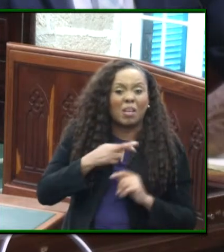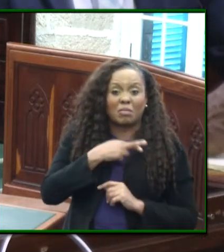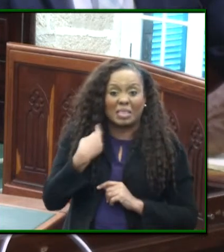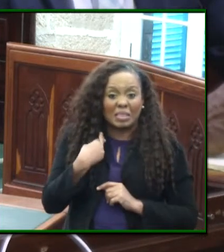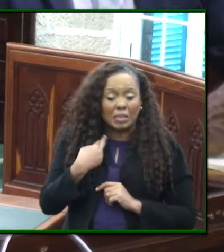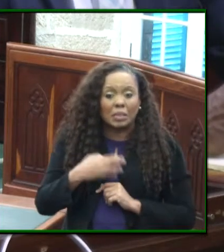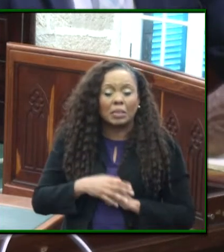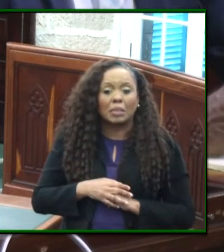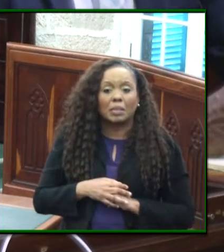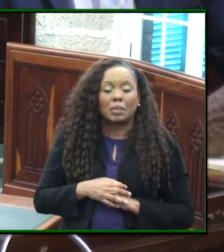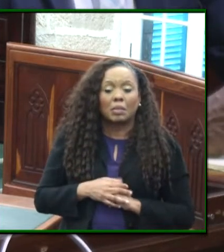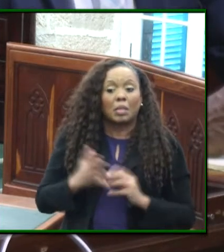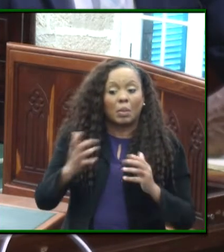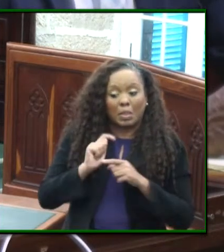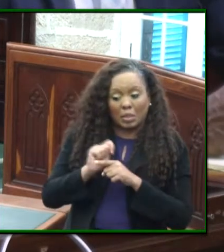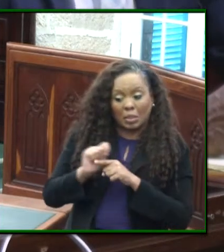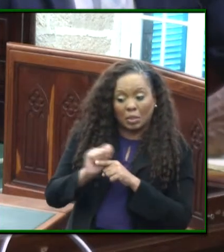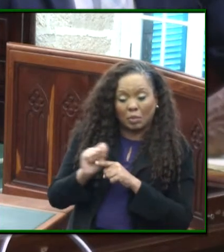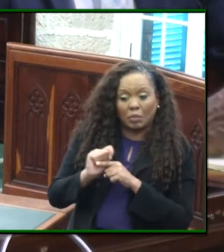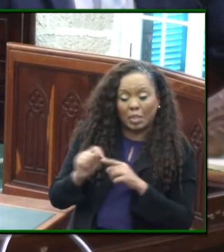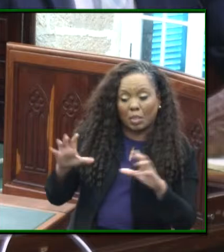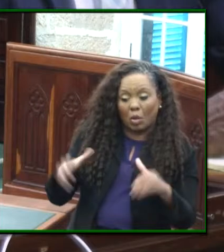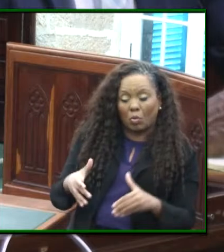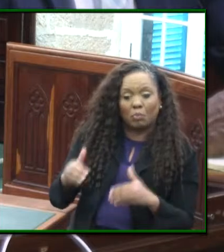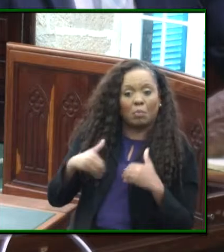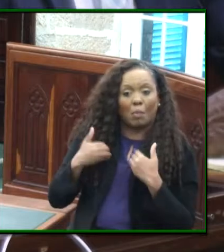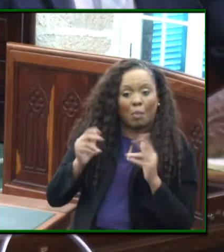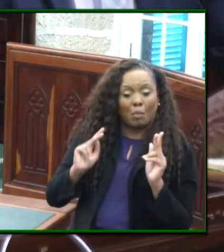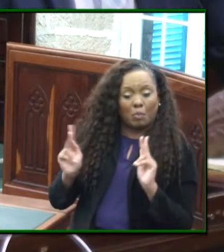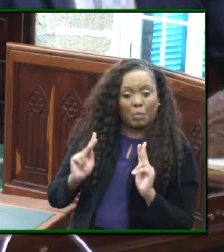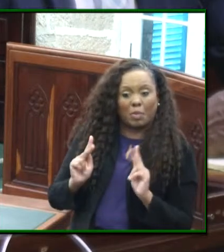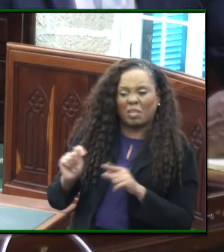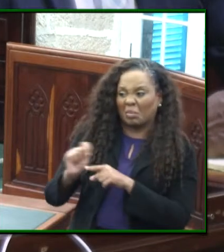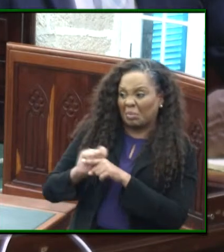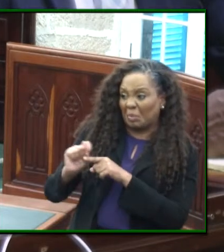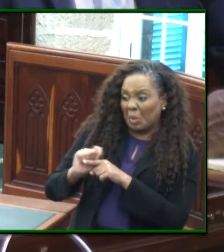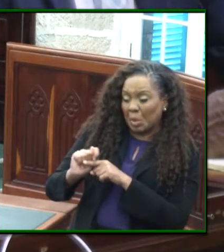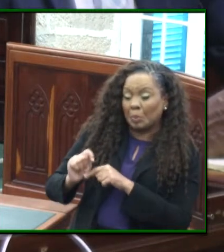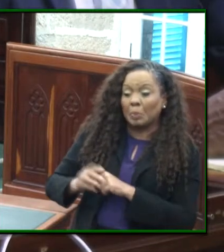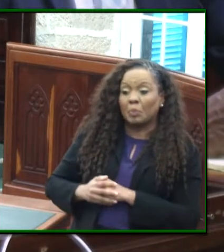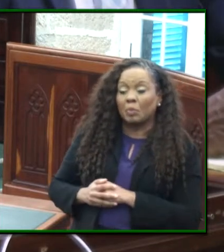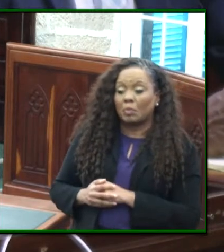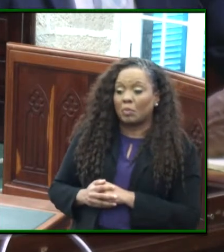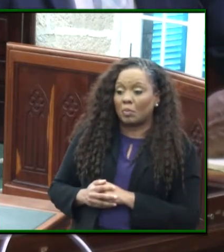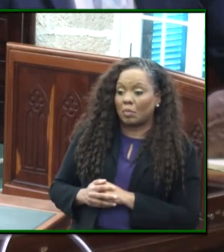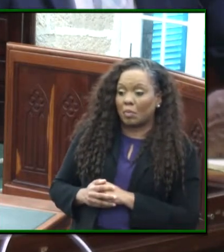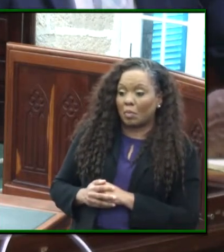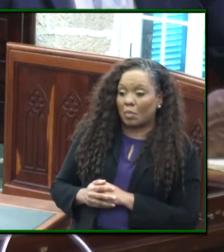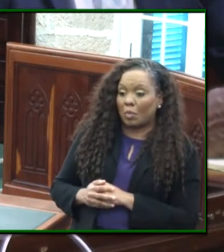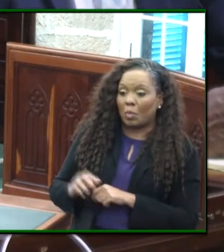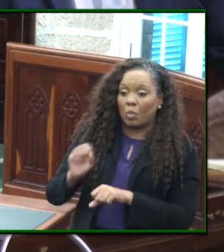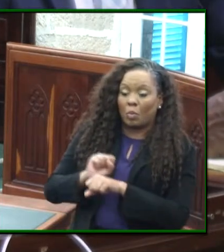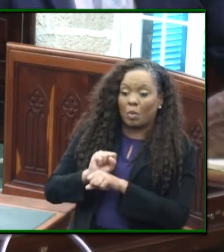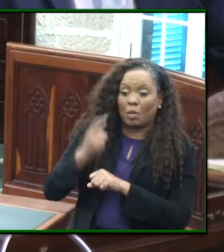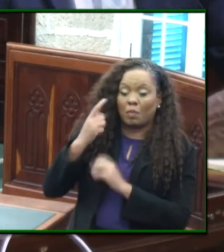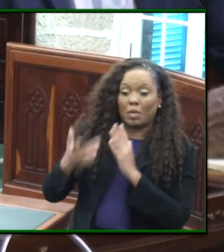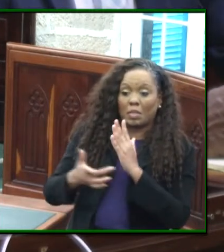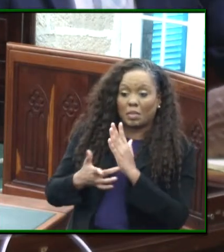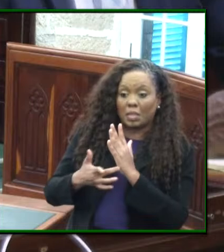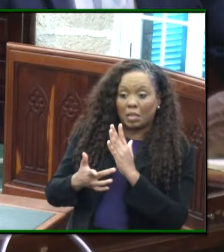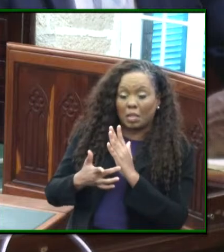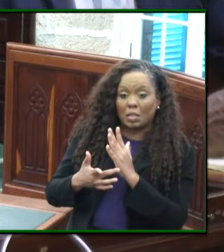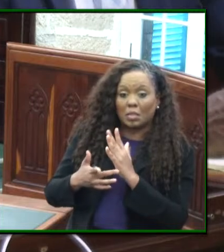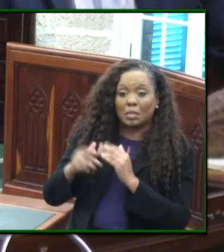to train them in terms of working for technology companies